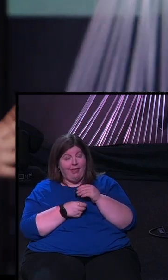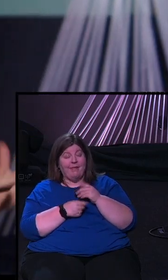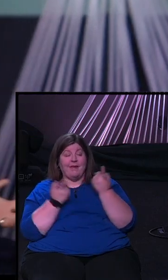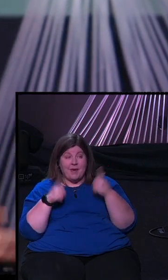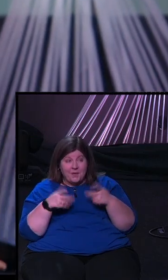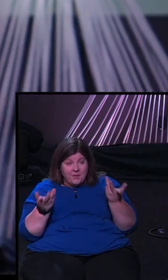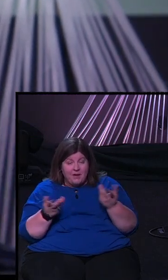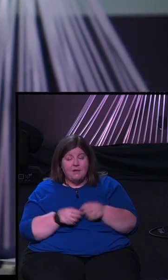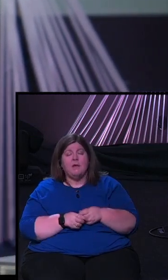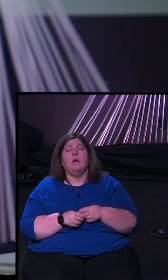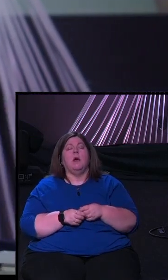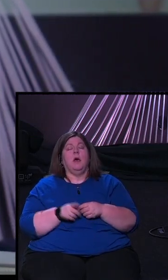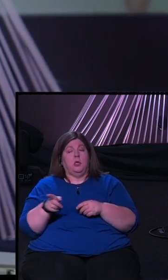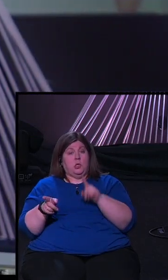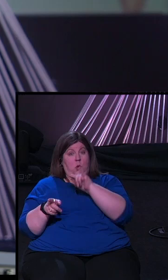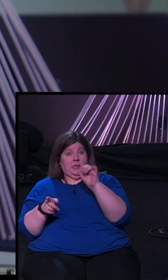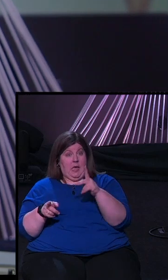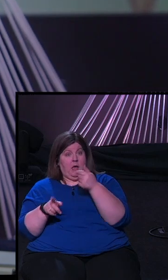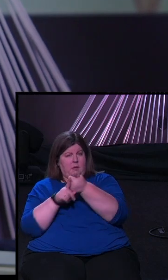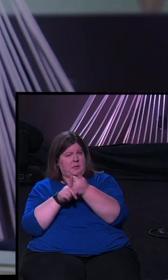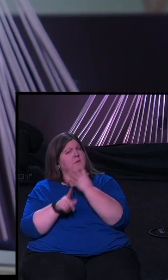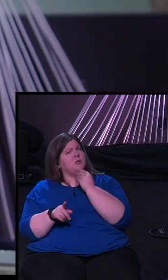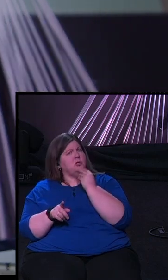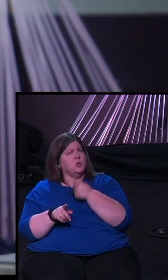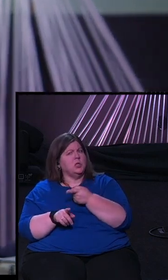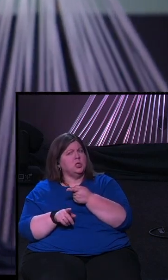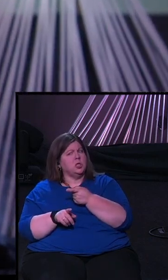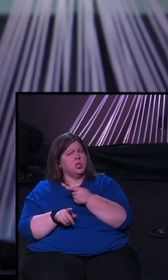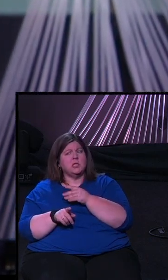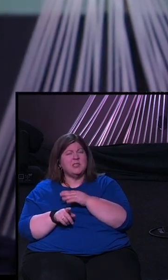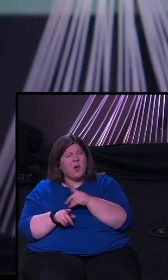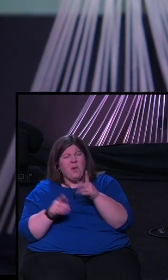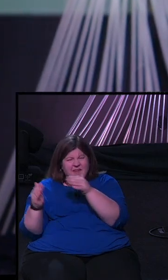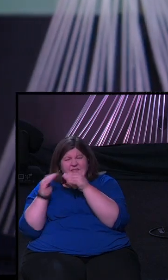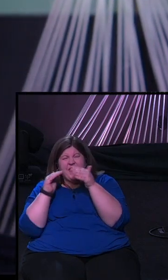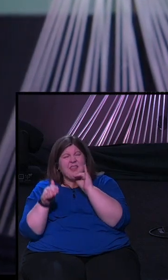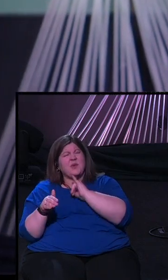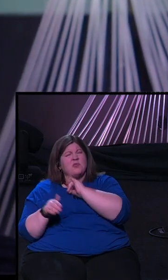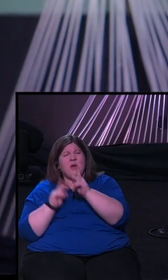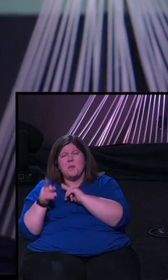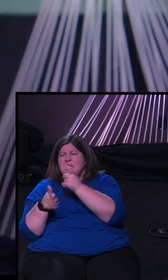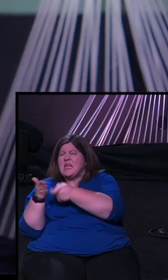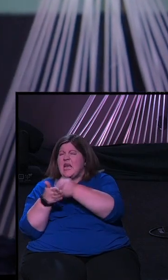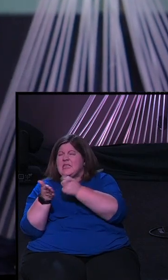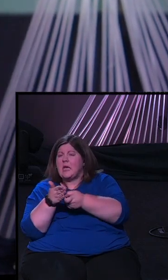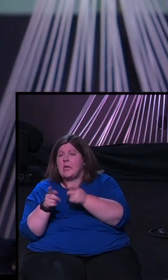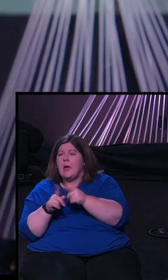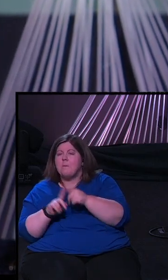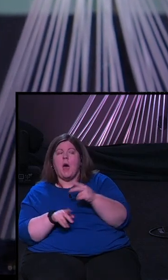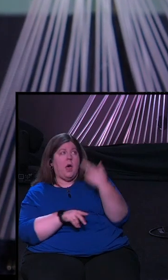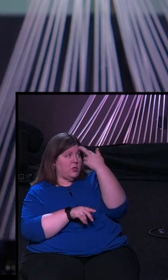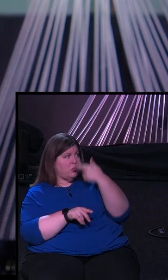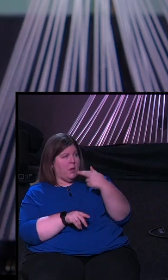happen is, in this case, Zacchaeus was a Jew, and so he would tax his fellow Israelites, but he would be bought by the Romans.